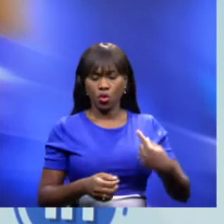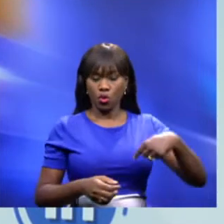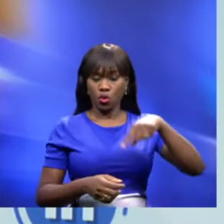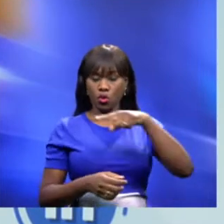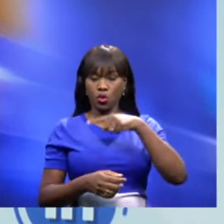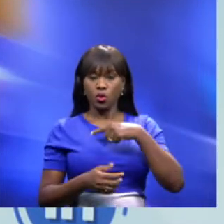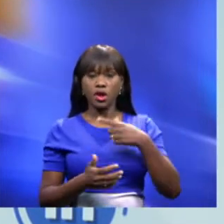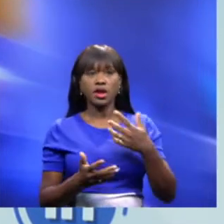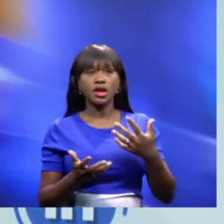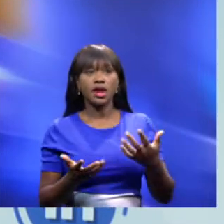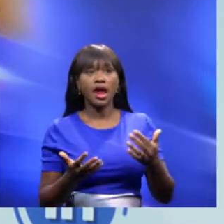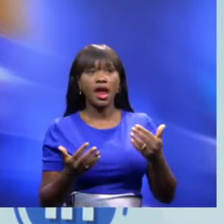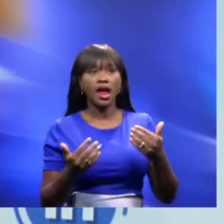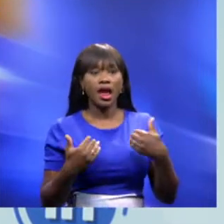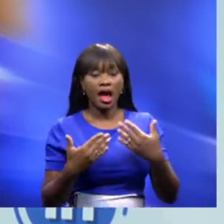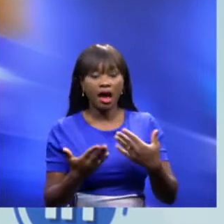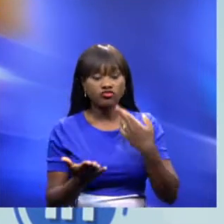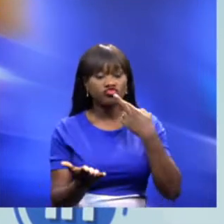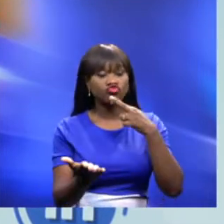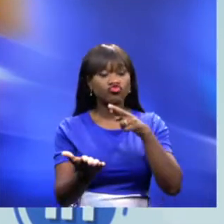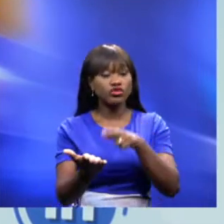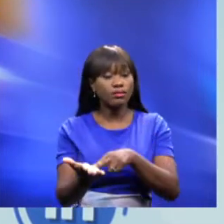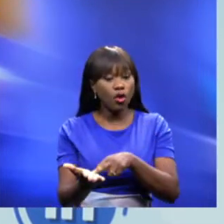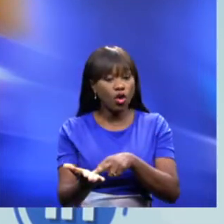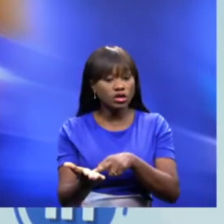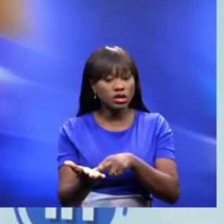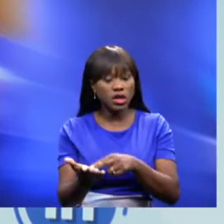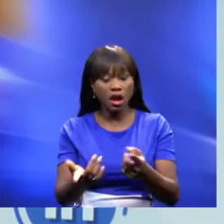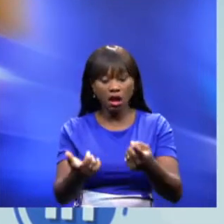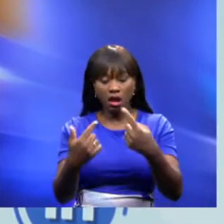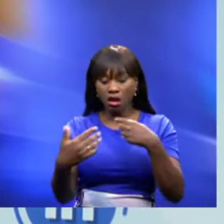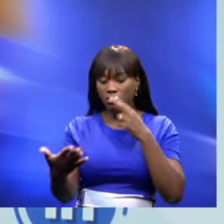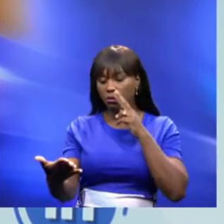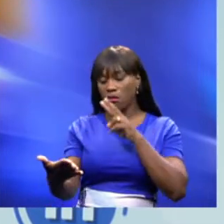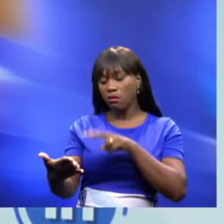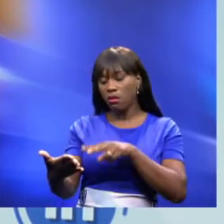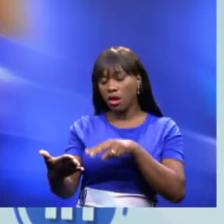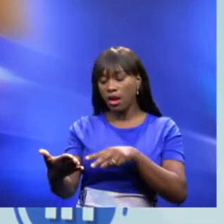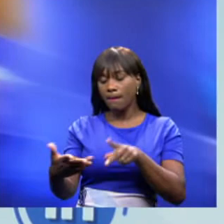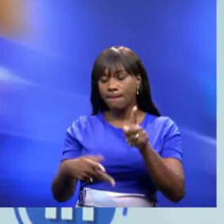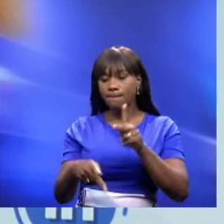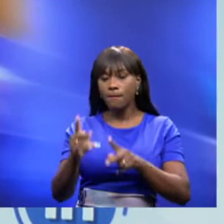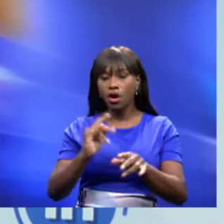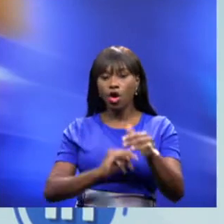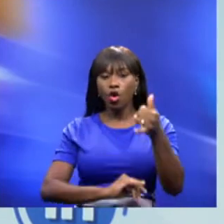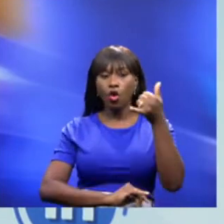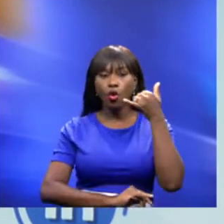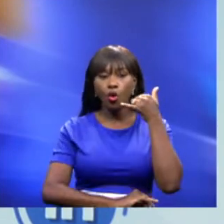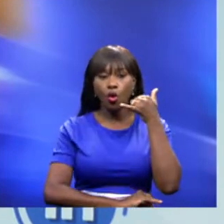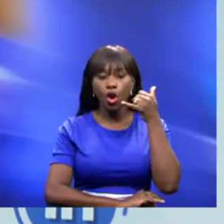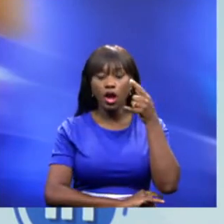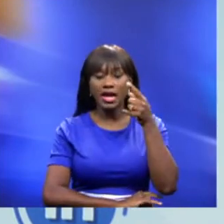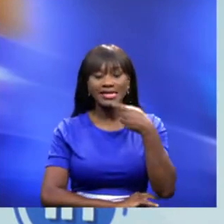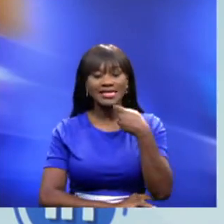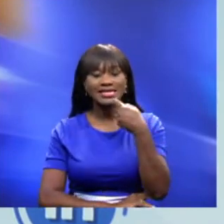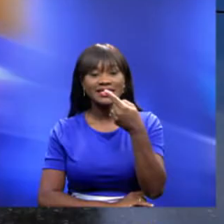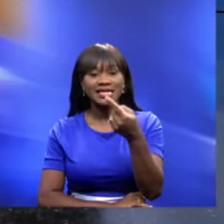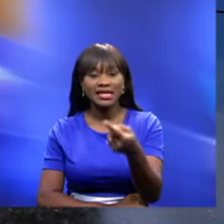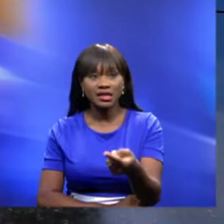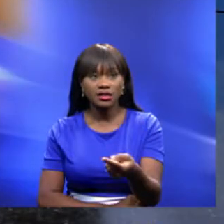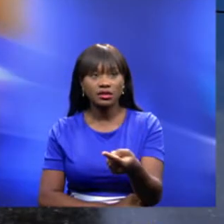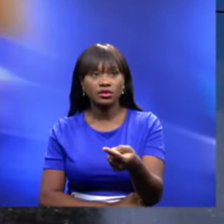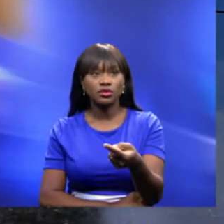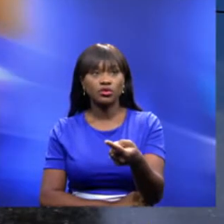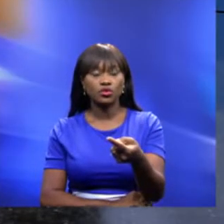in the we have reports coming into us where persons are calling you and telling you they